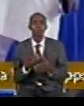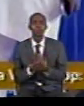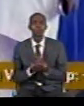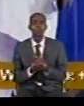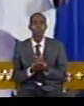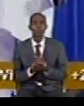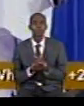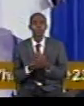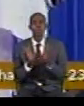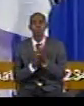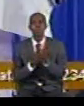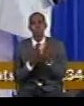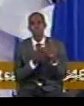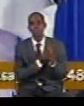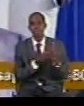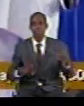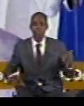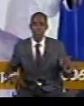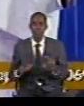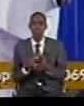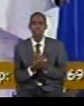Praise the Lord.